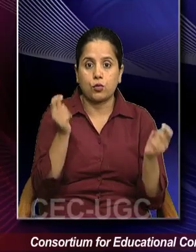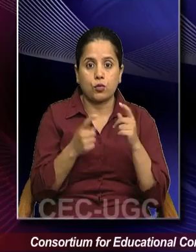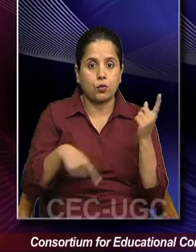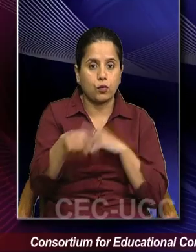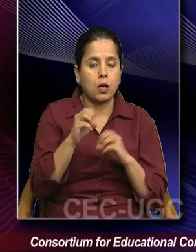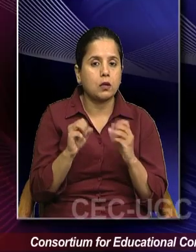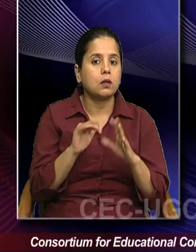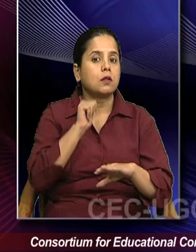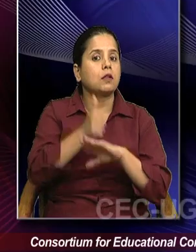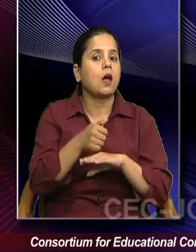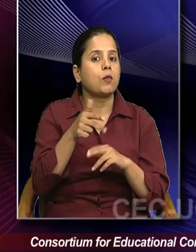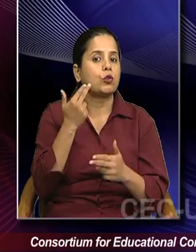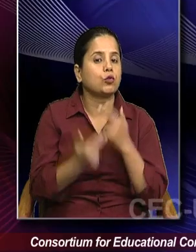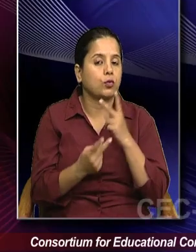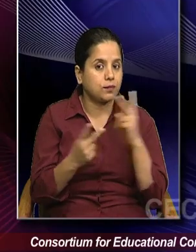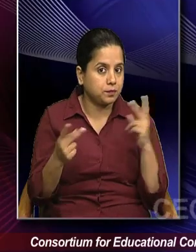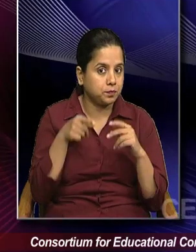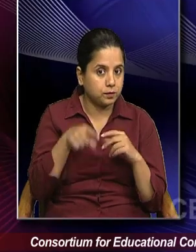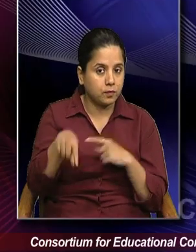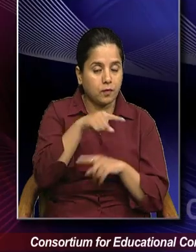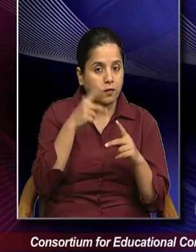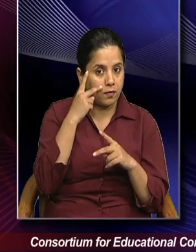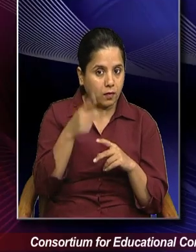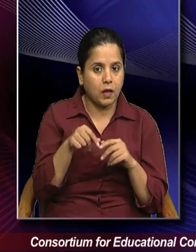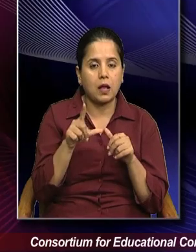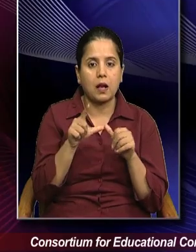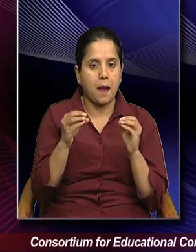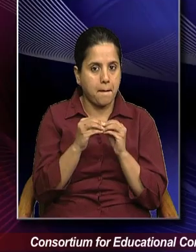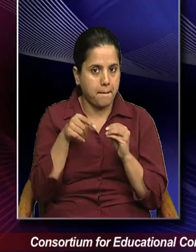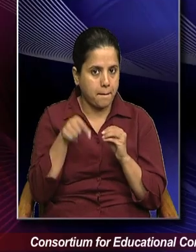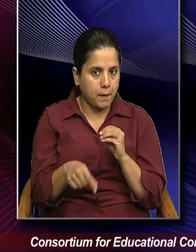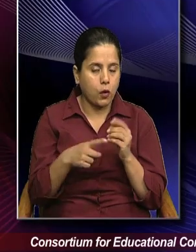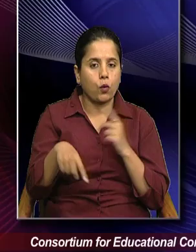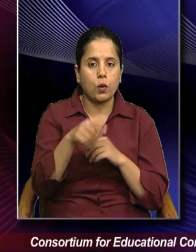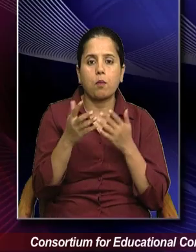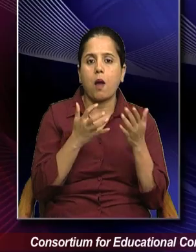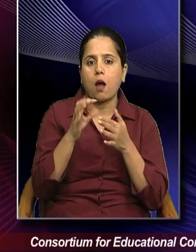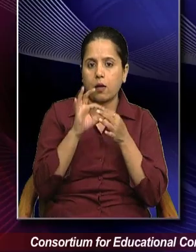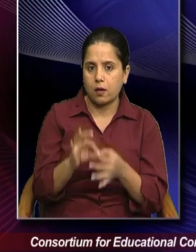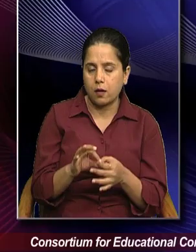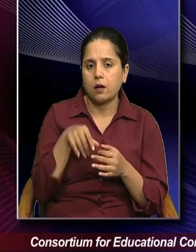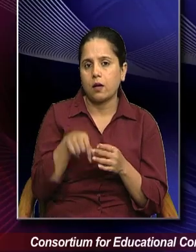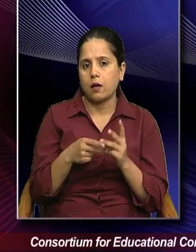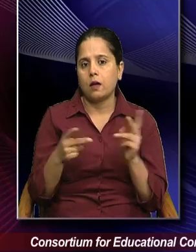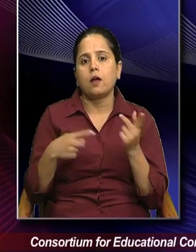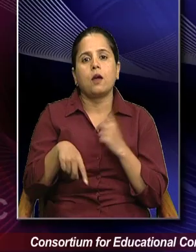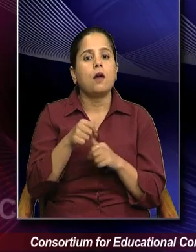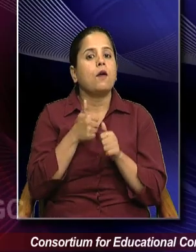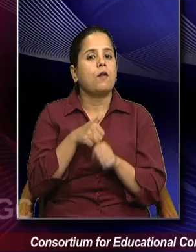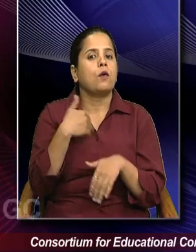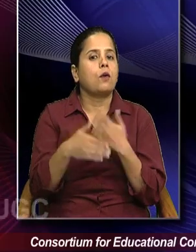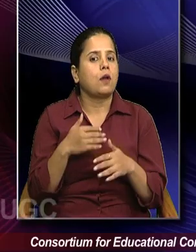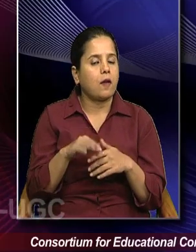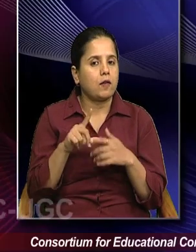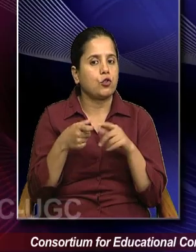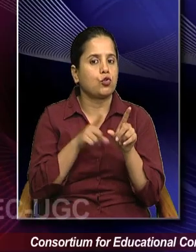startup story, the from lab bench to market, pieces that follows the journey